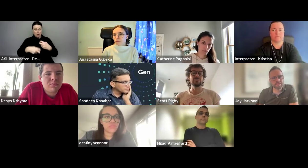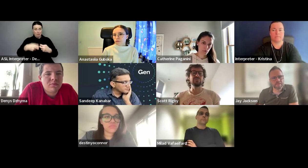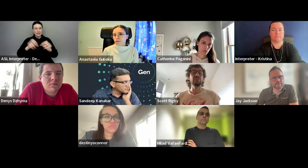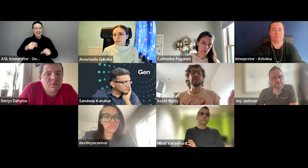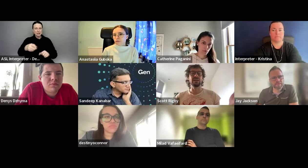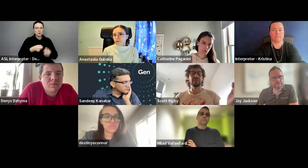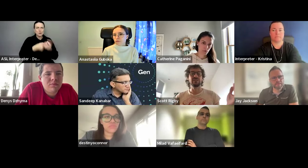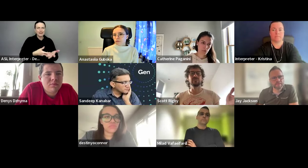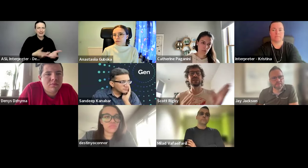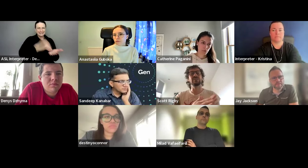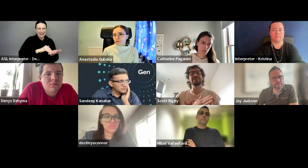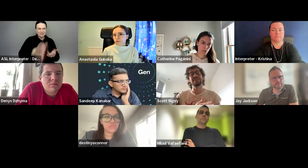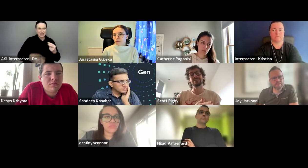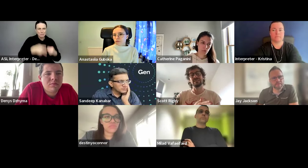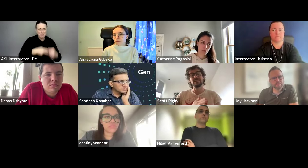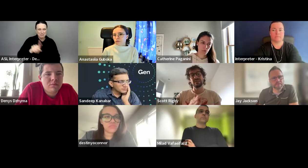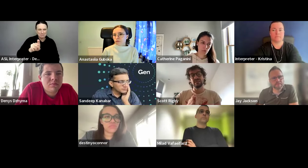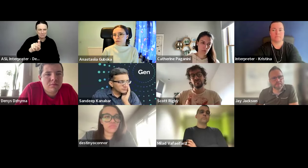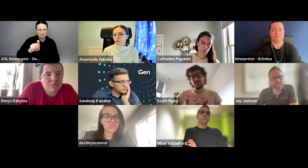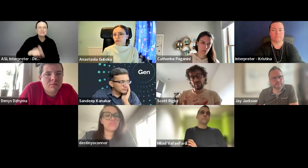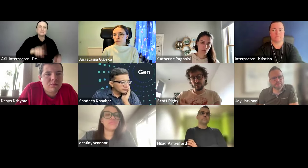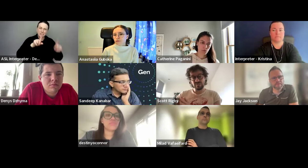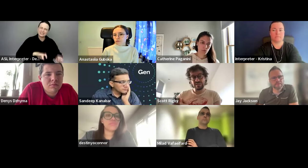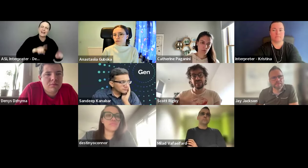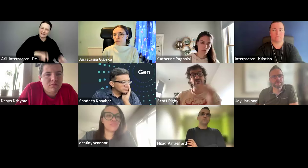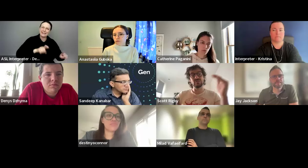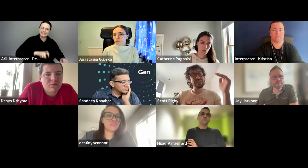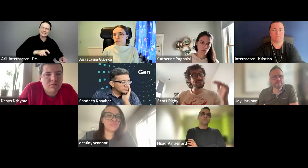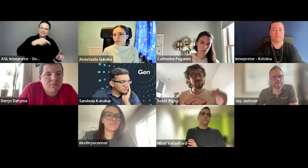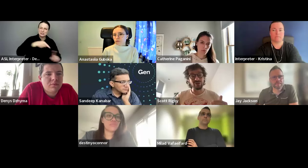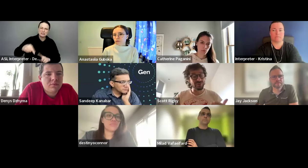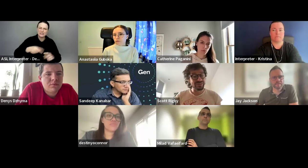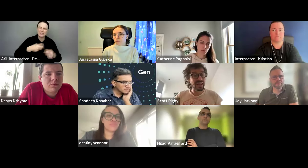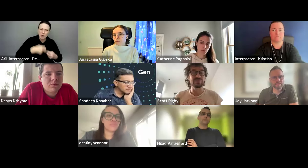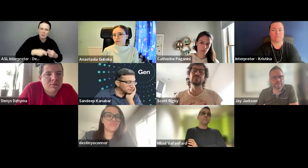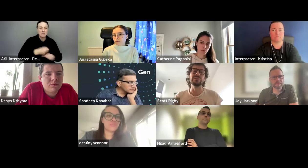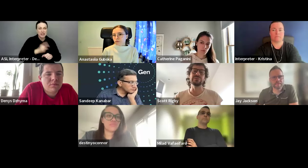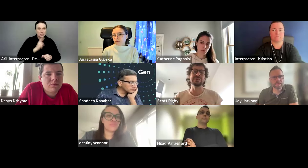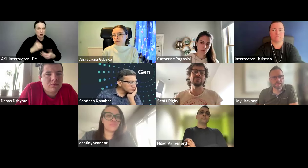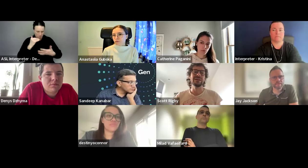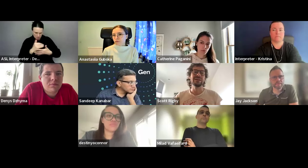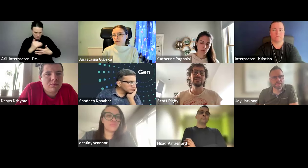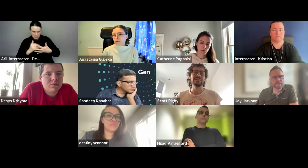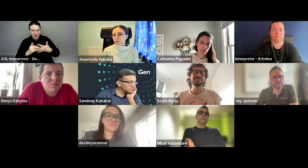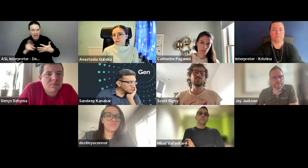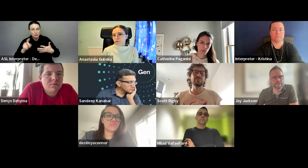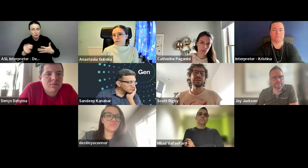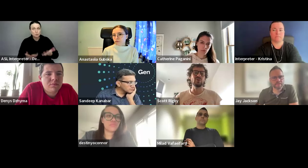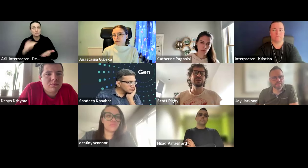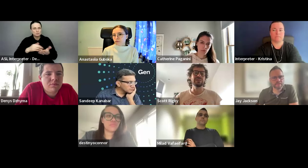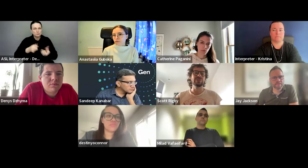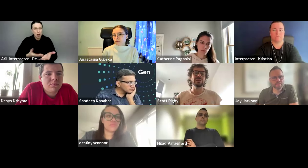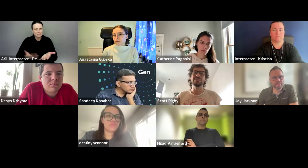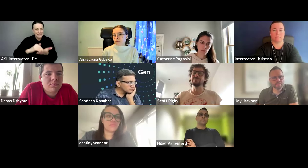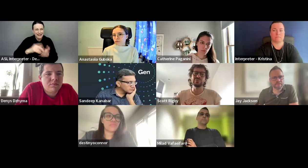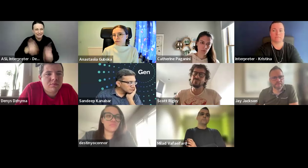learning how to build the, learning how to test those specific issues, making sure are there steps to reproduce them? Someone may